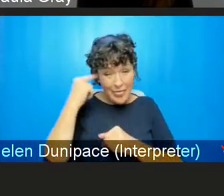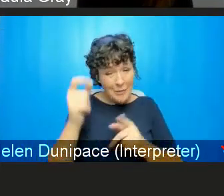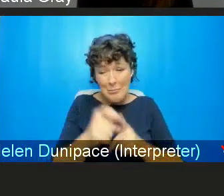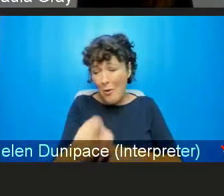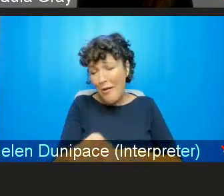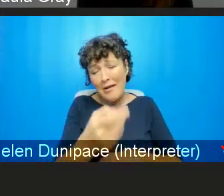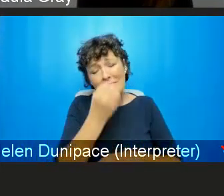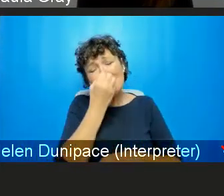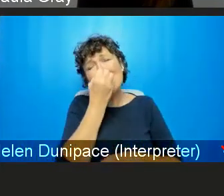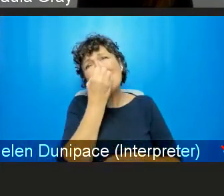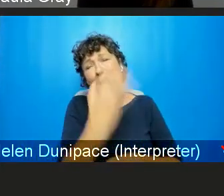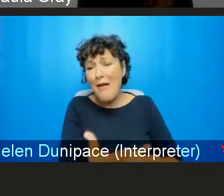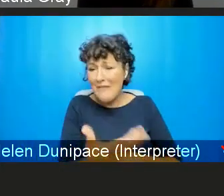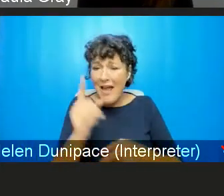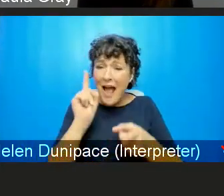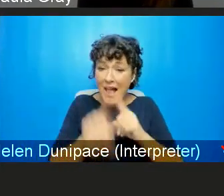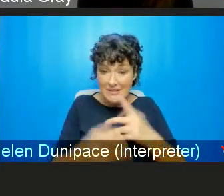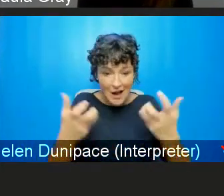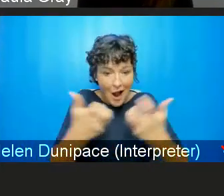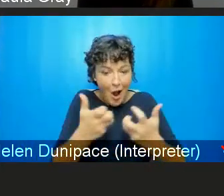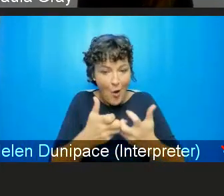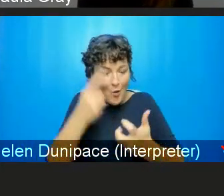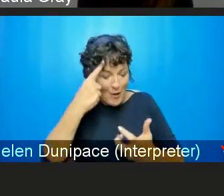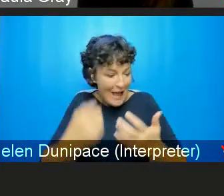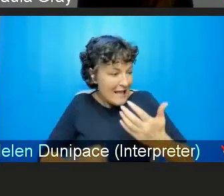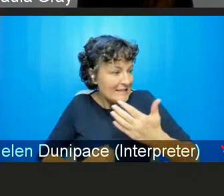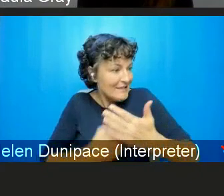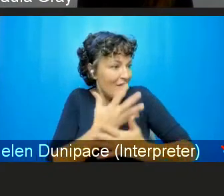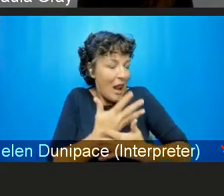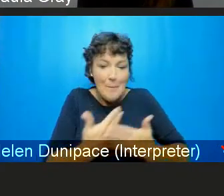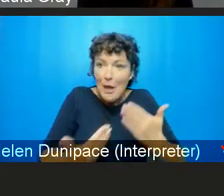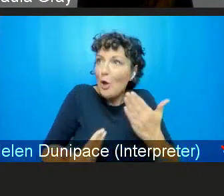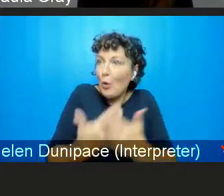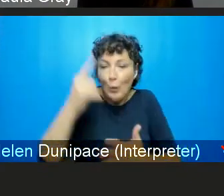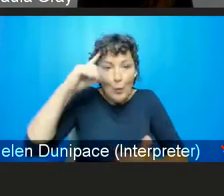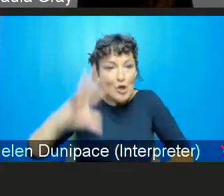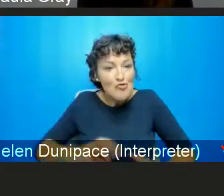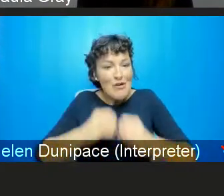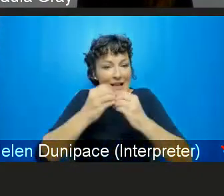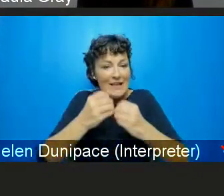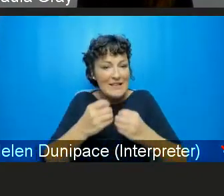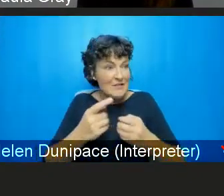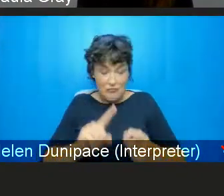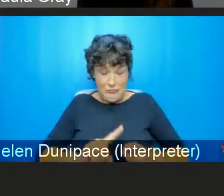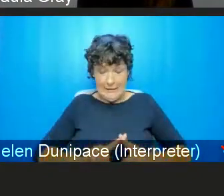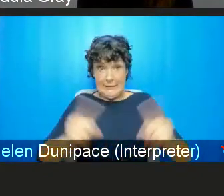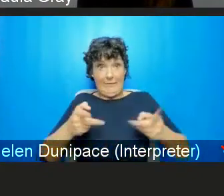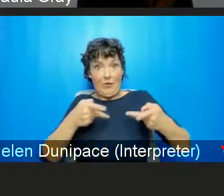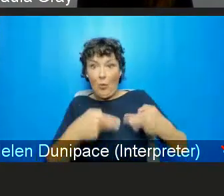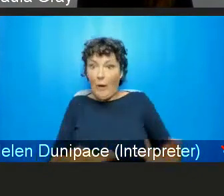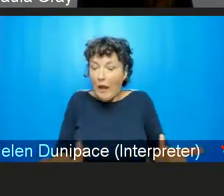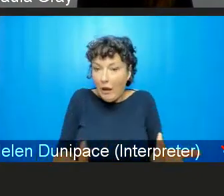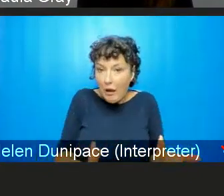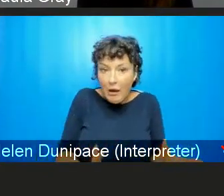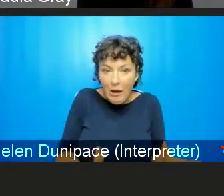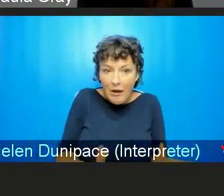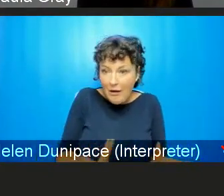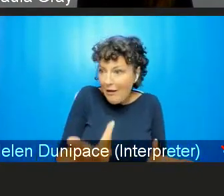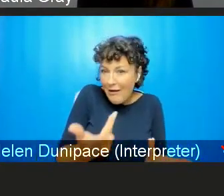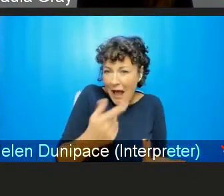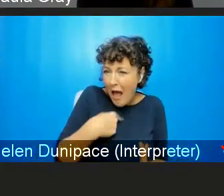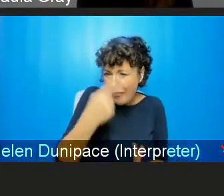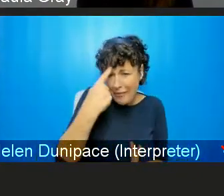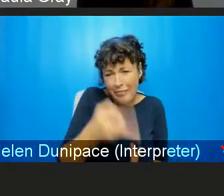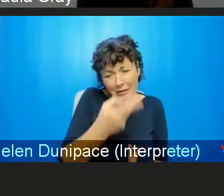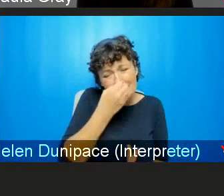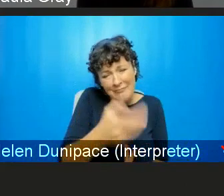a fabulous answer about how that can be done in a very kind of creative, radically different way of doing it. And I think that's the